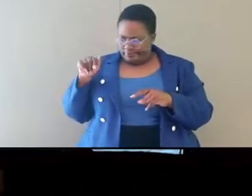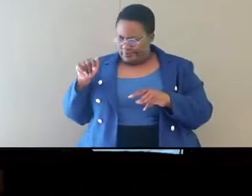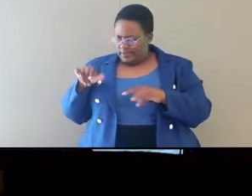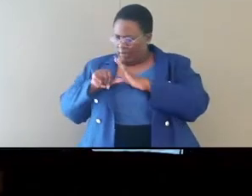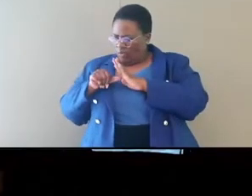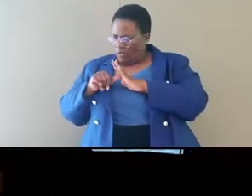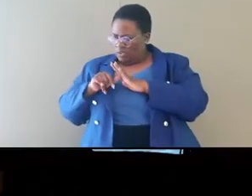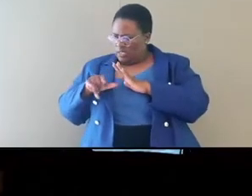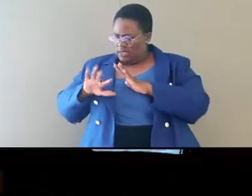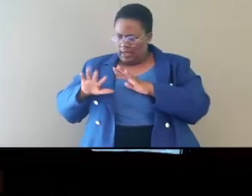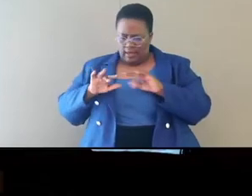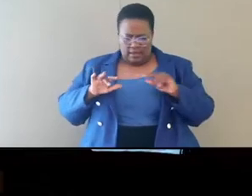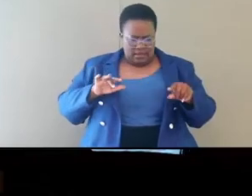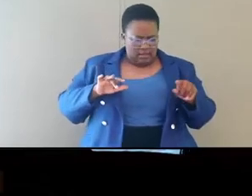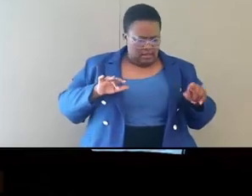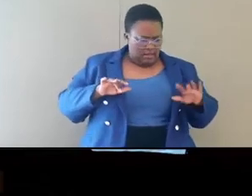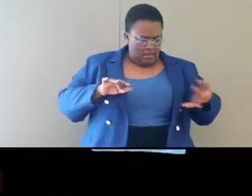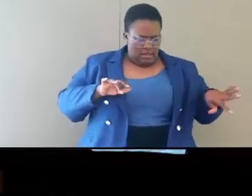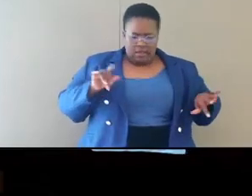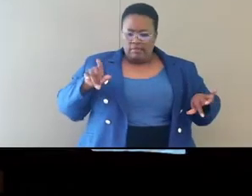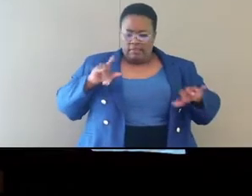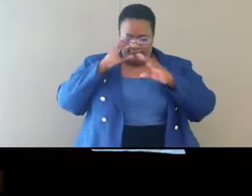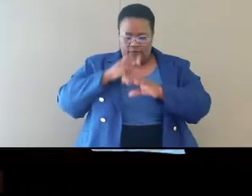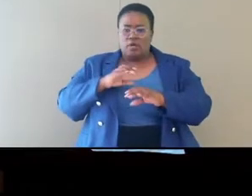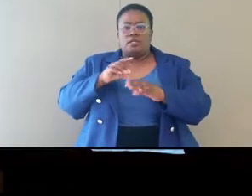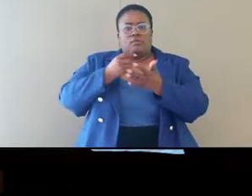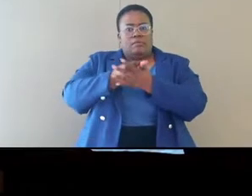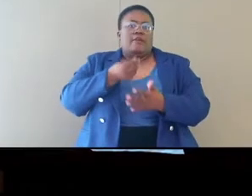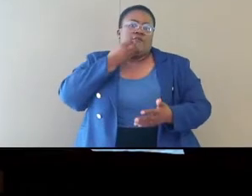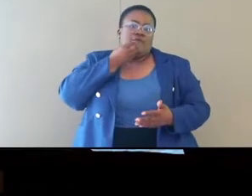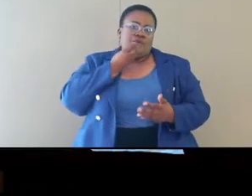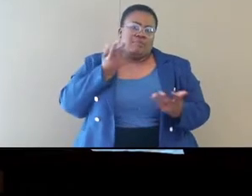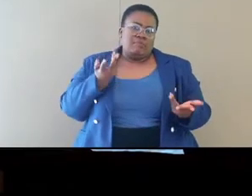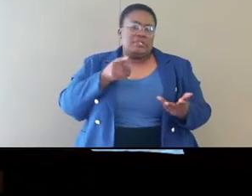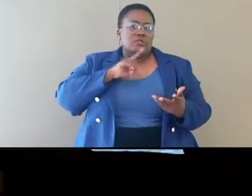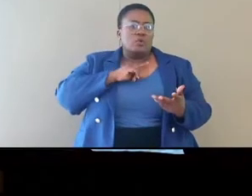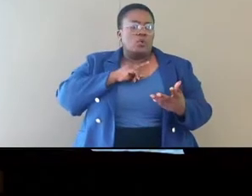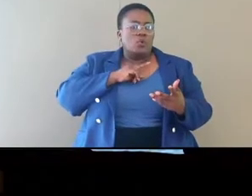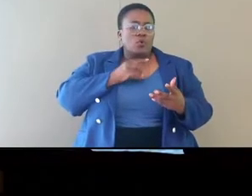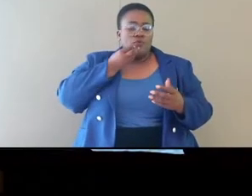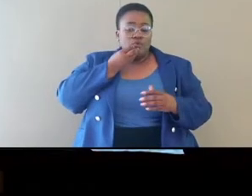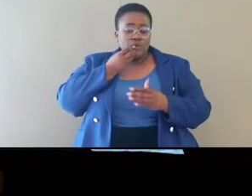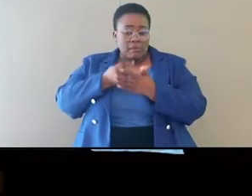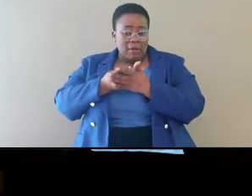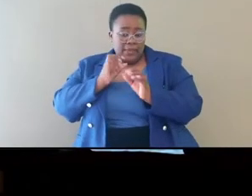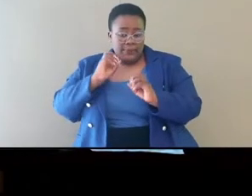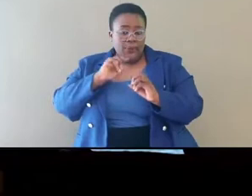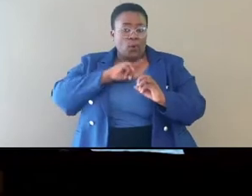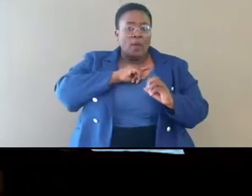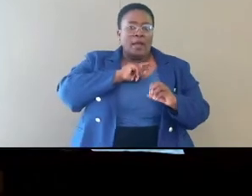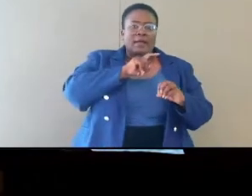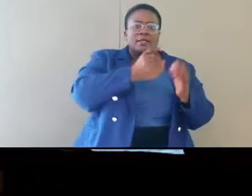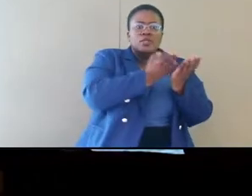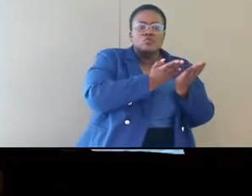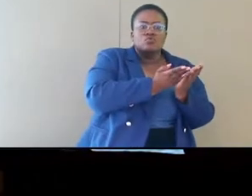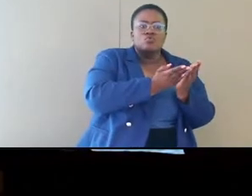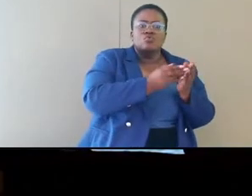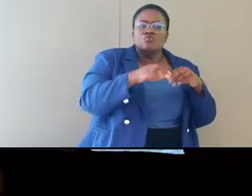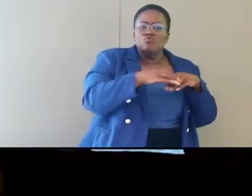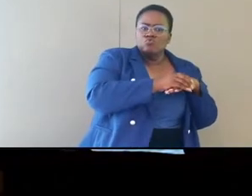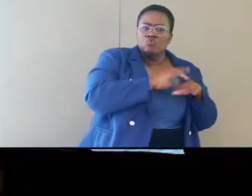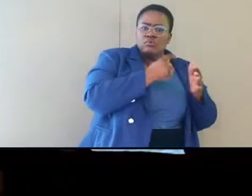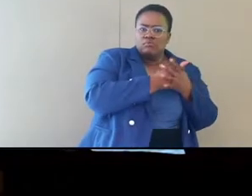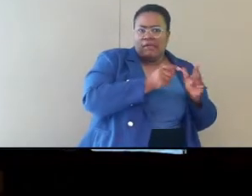get enough food to eat, or else you sacrifice food because you need to buy school shoes or something like that. So, there's sacrifices